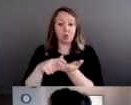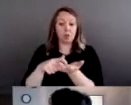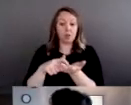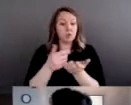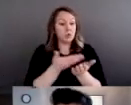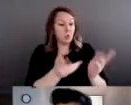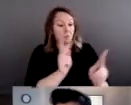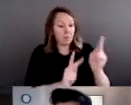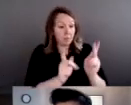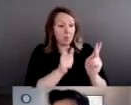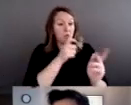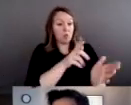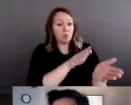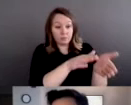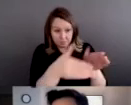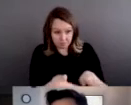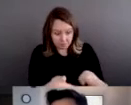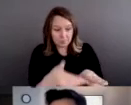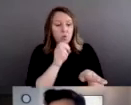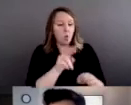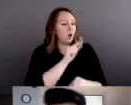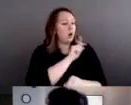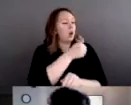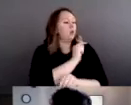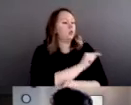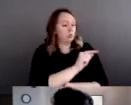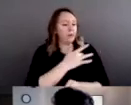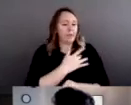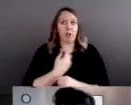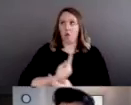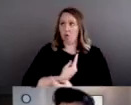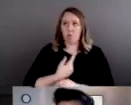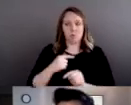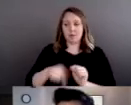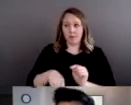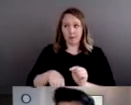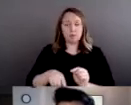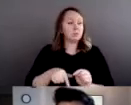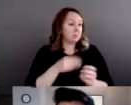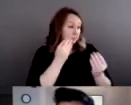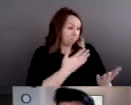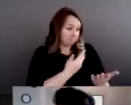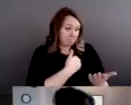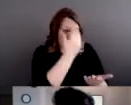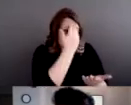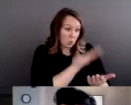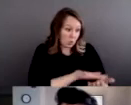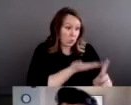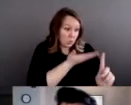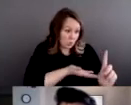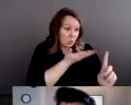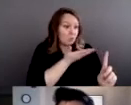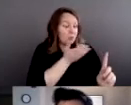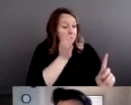us or for those that feel like they're alone. You know, tell them that we know you, we hear